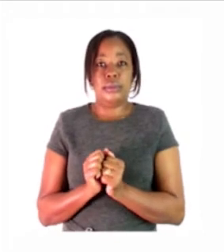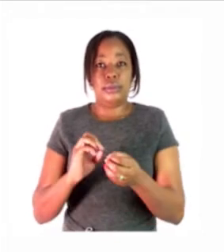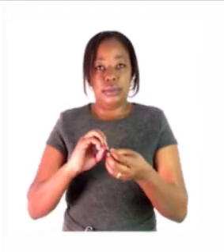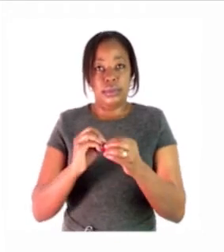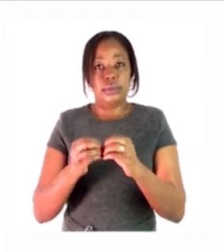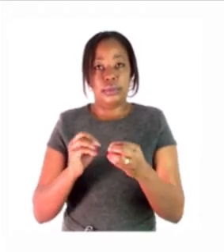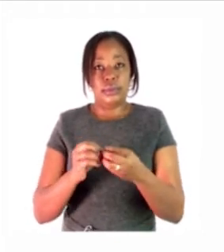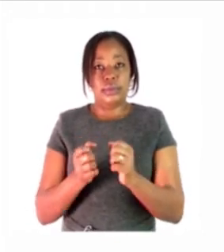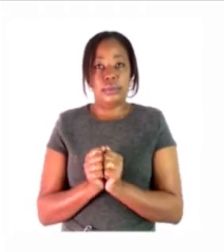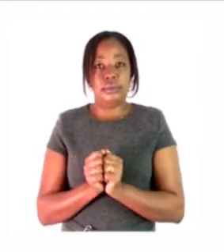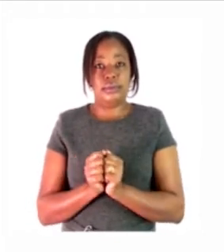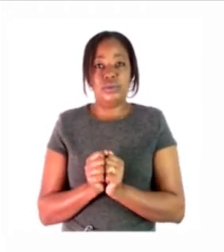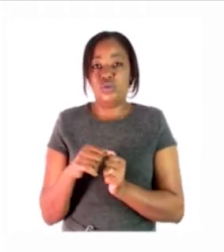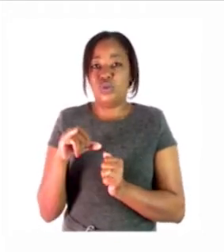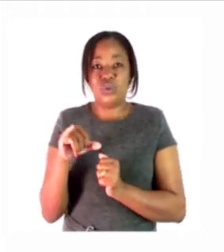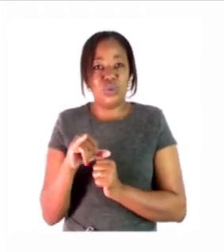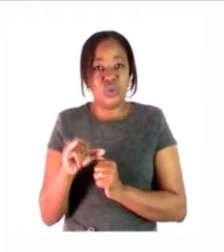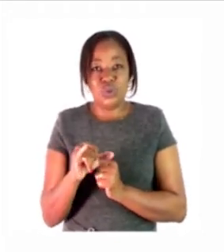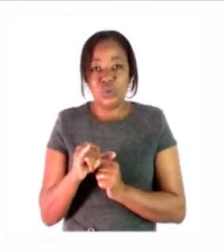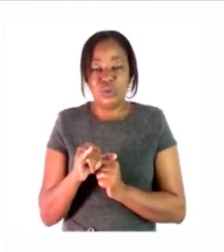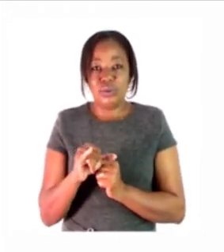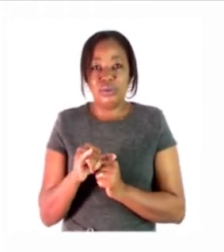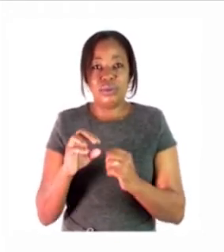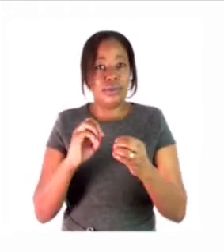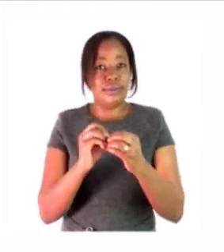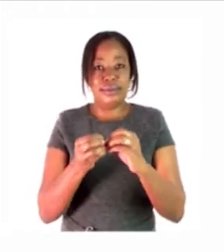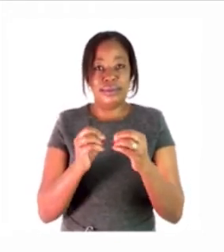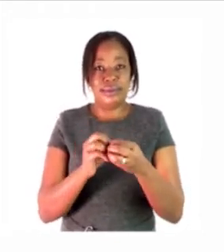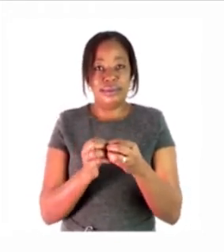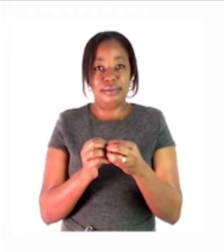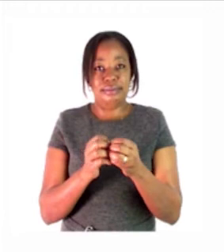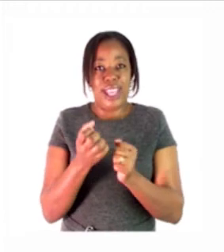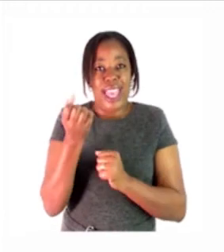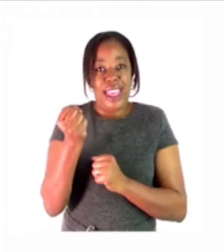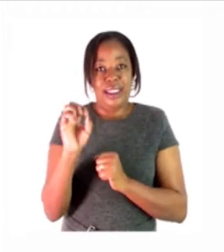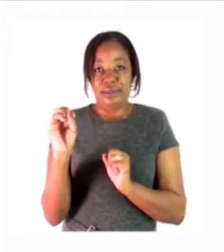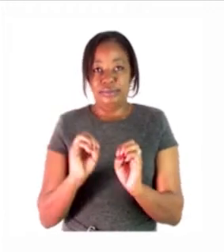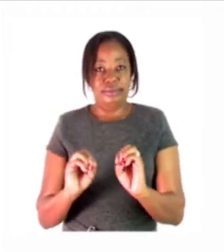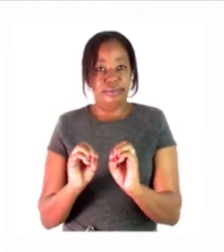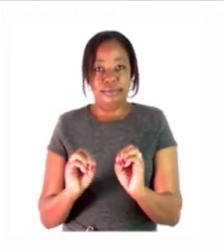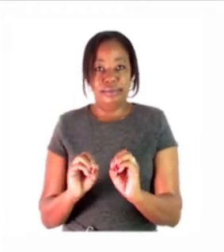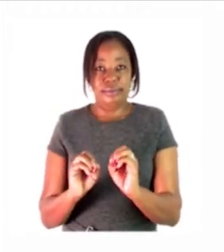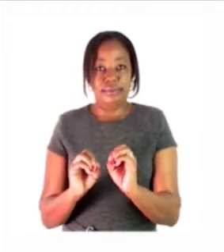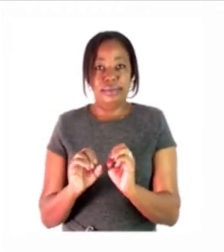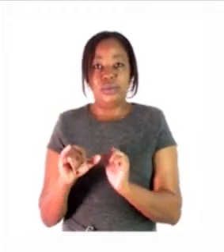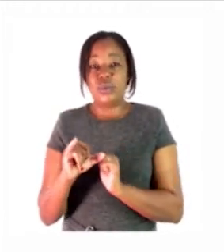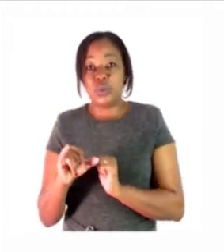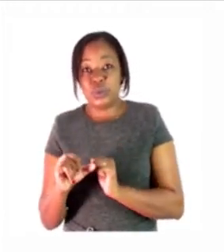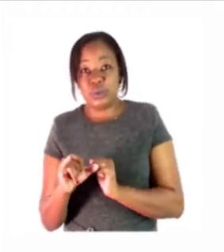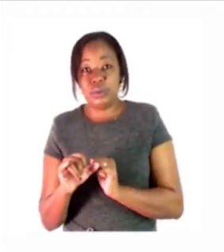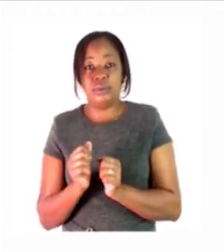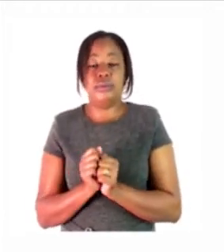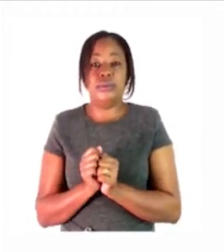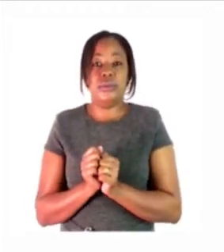We have to find out the number that is short. This subtraction is a very easy way and is a very quicker one. So